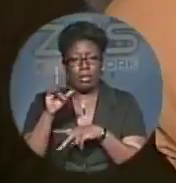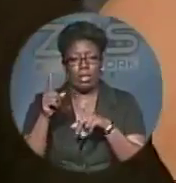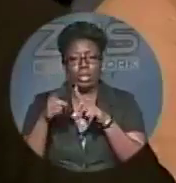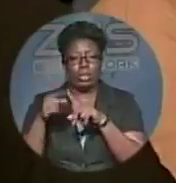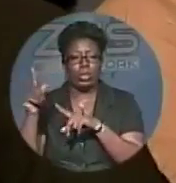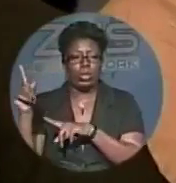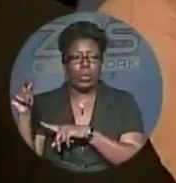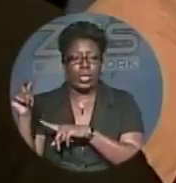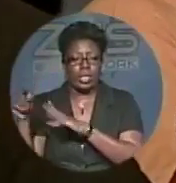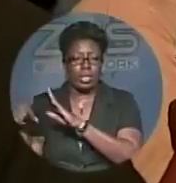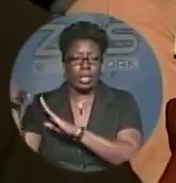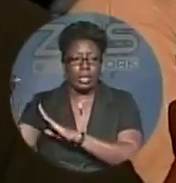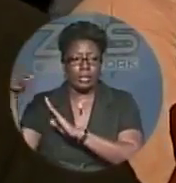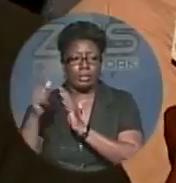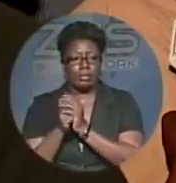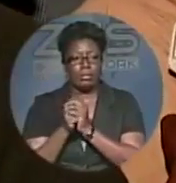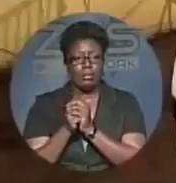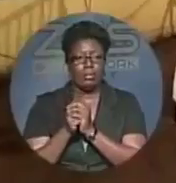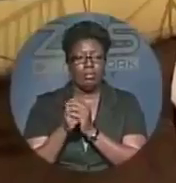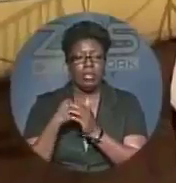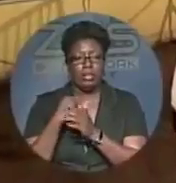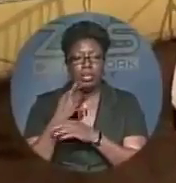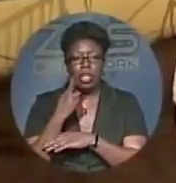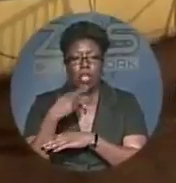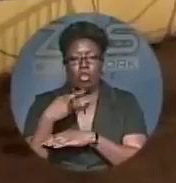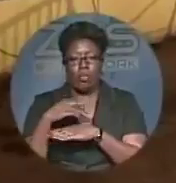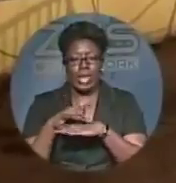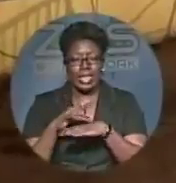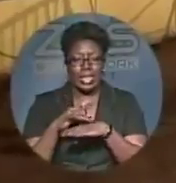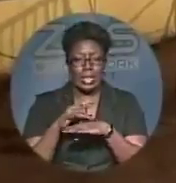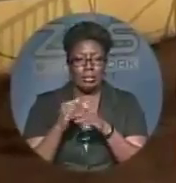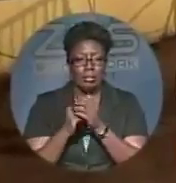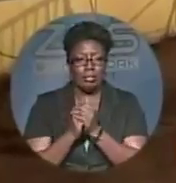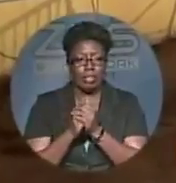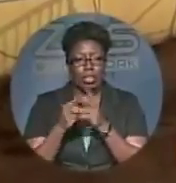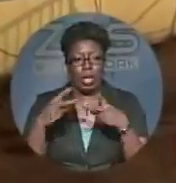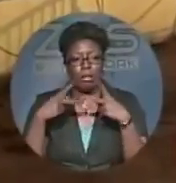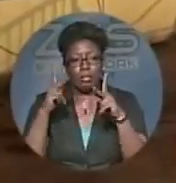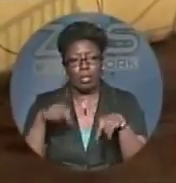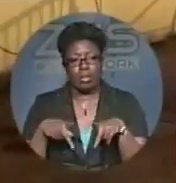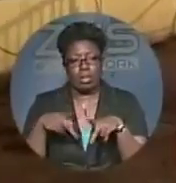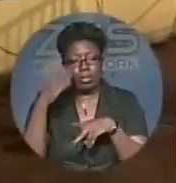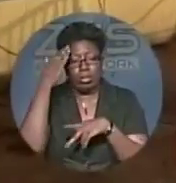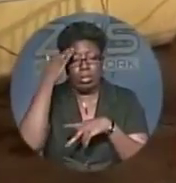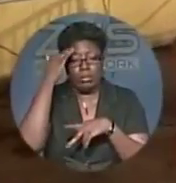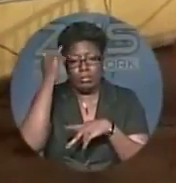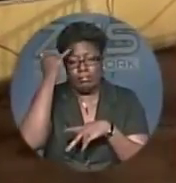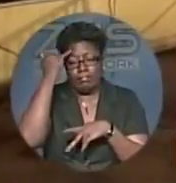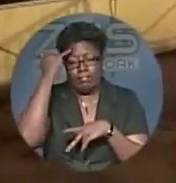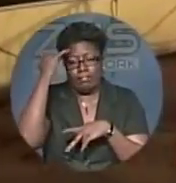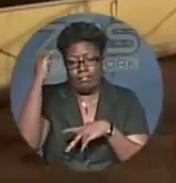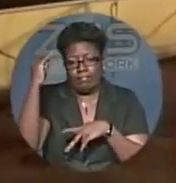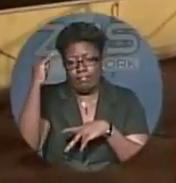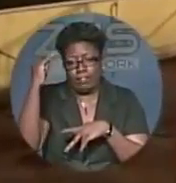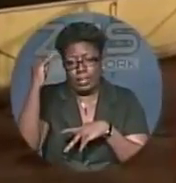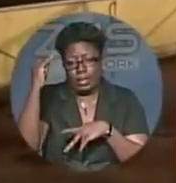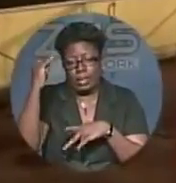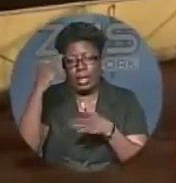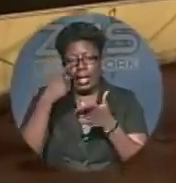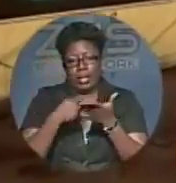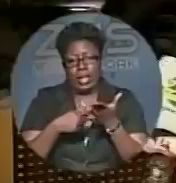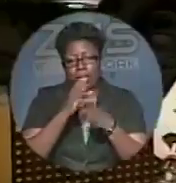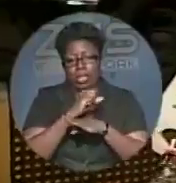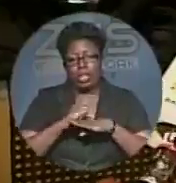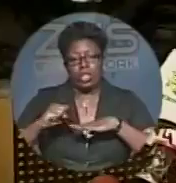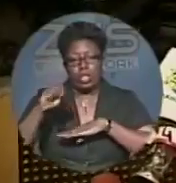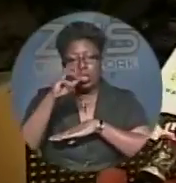37-20. I'm a Redskin, but I got to go with the Giants on this one. And like always, you had some persons who didn't have a clue a Super Bowl was even taking